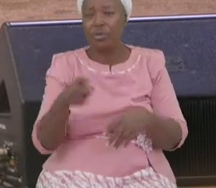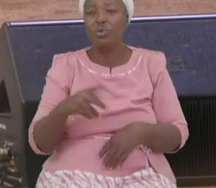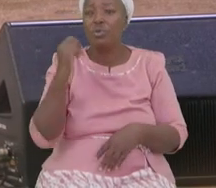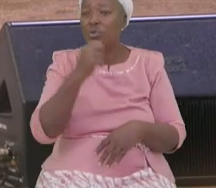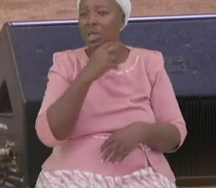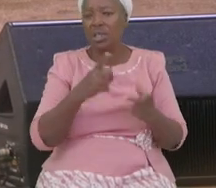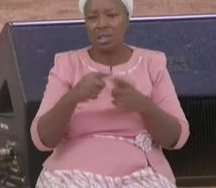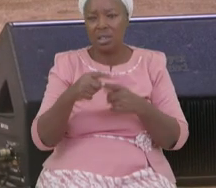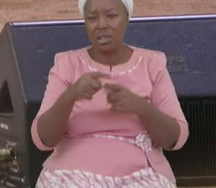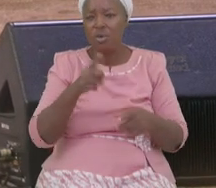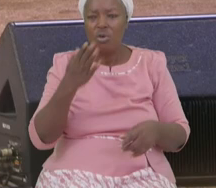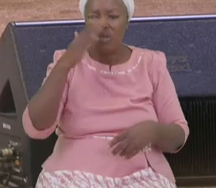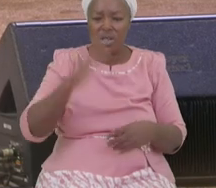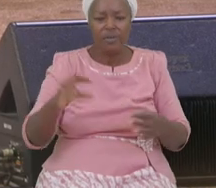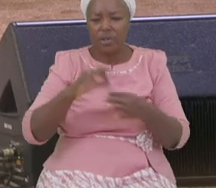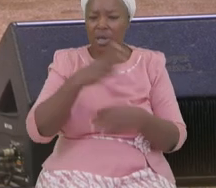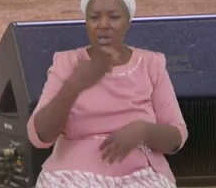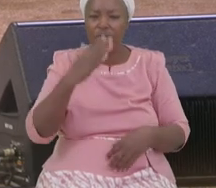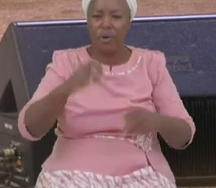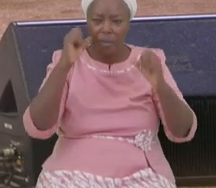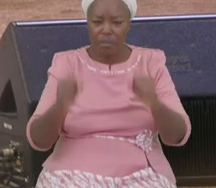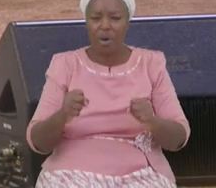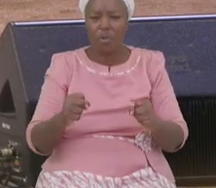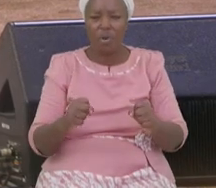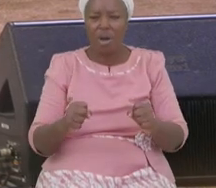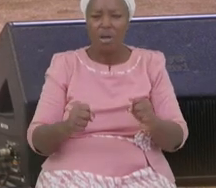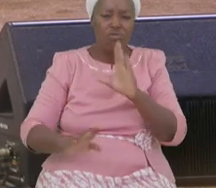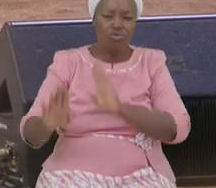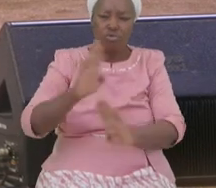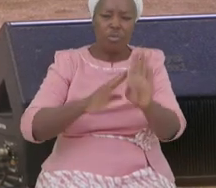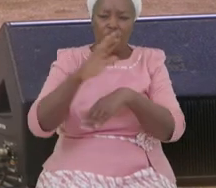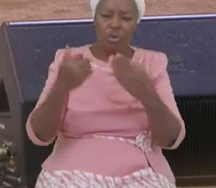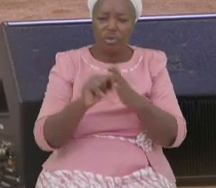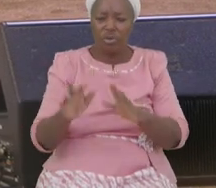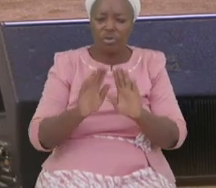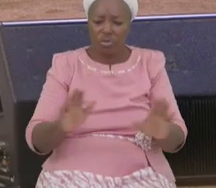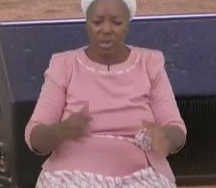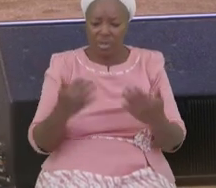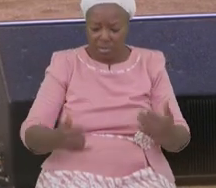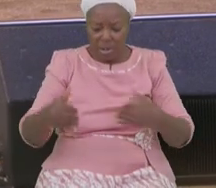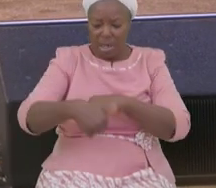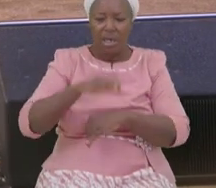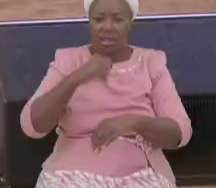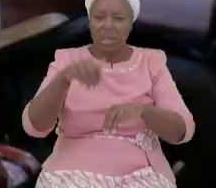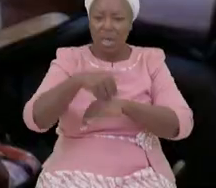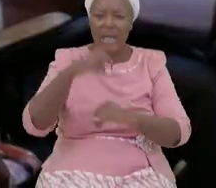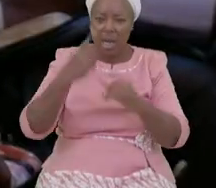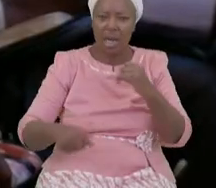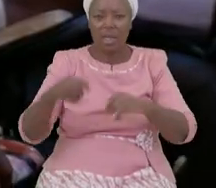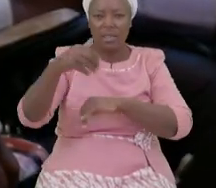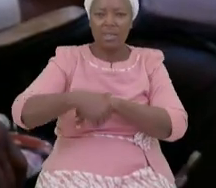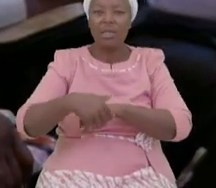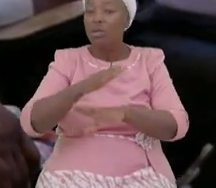evil spirits and evil powers tormenting the children tonight at the last night.